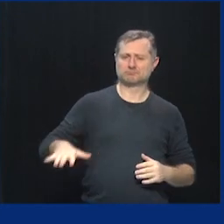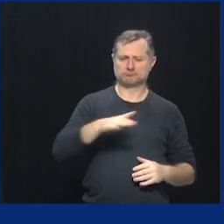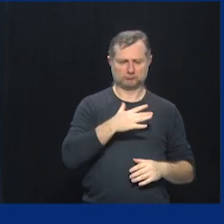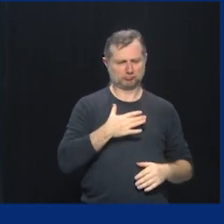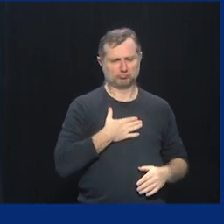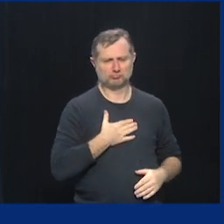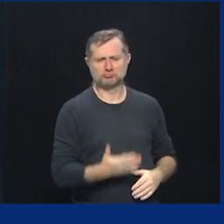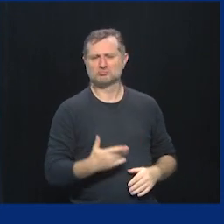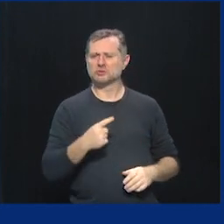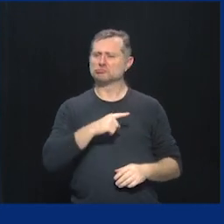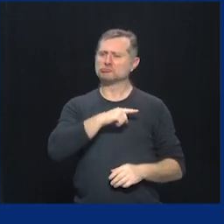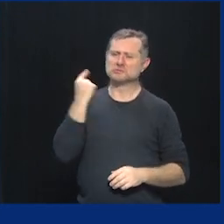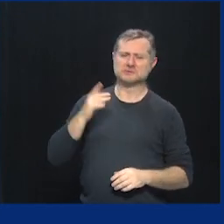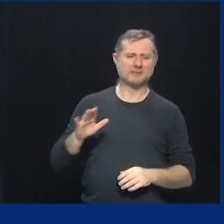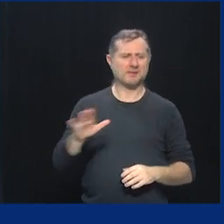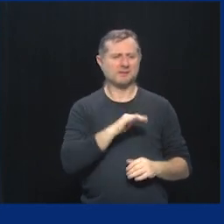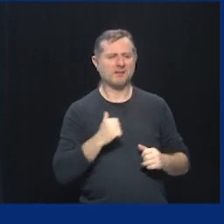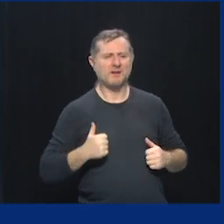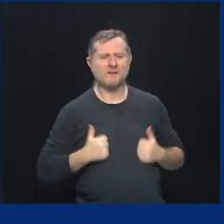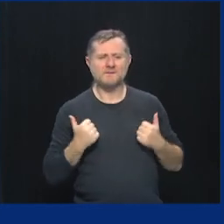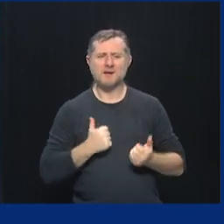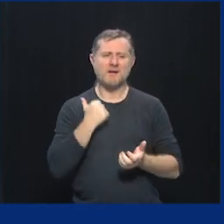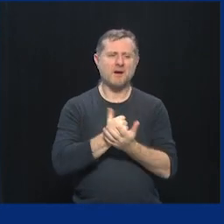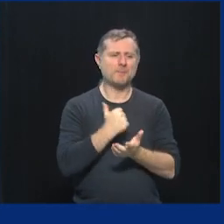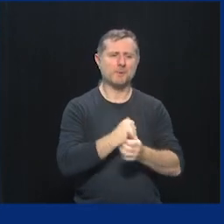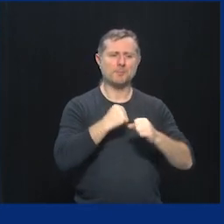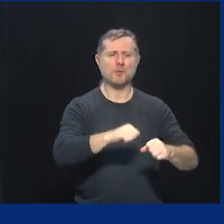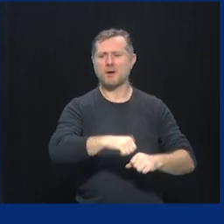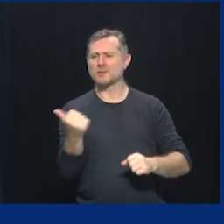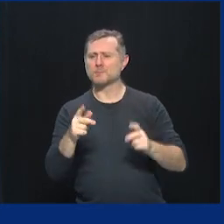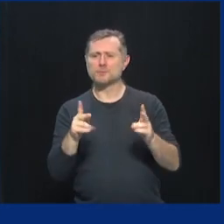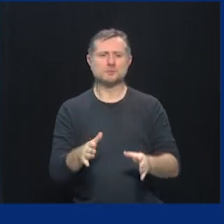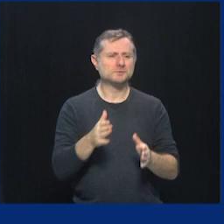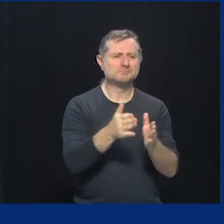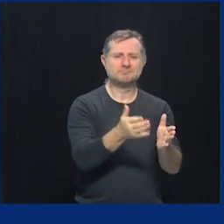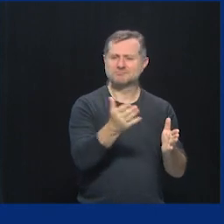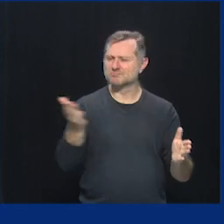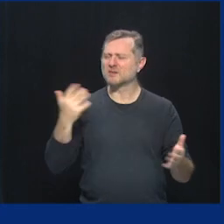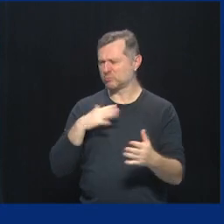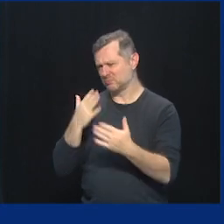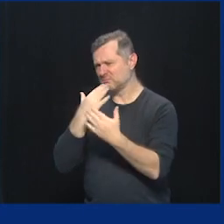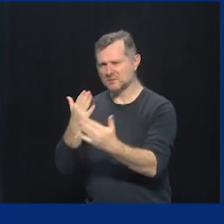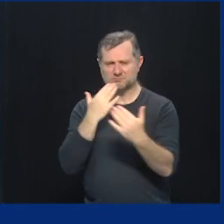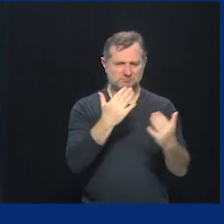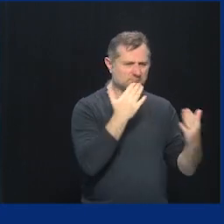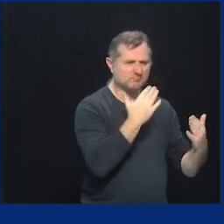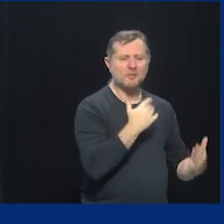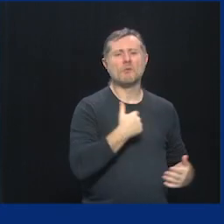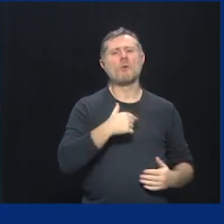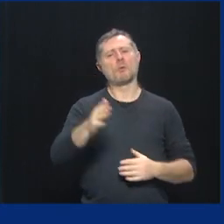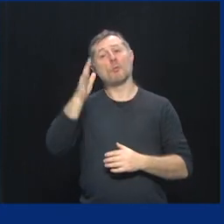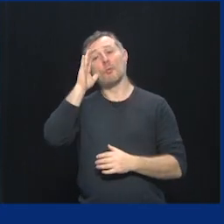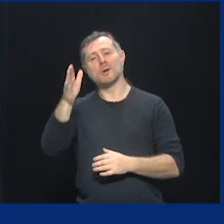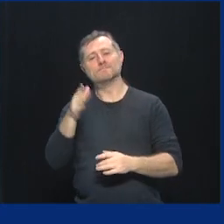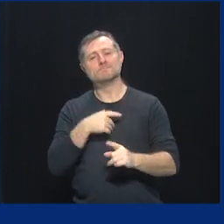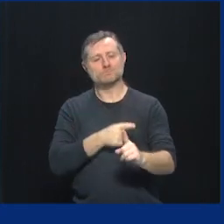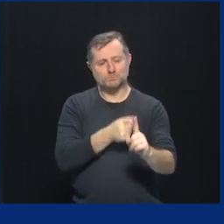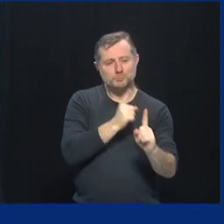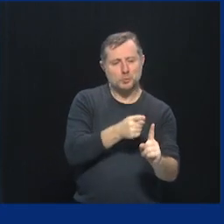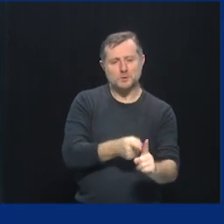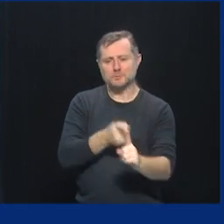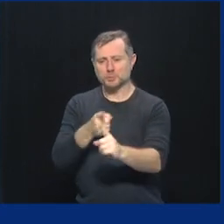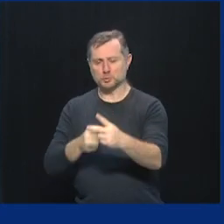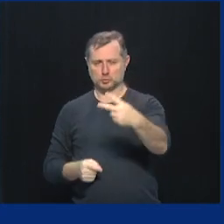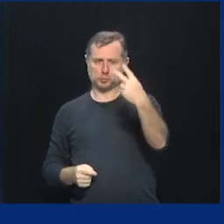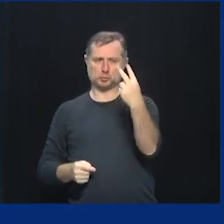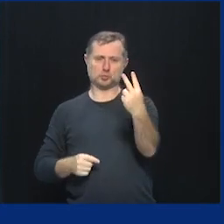lives to preserve other people's lives. And we thank them. I'm going to make 2 points here. Number one,